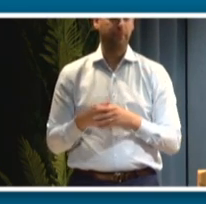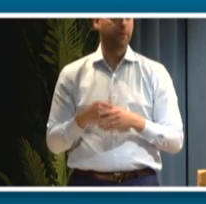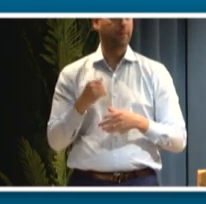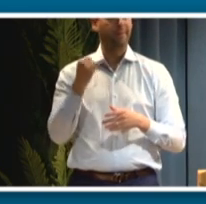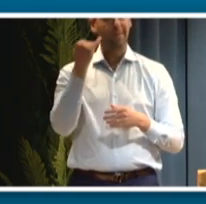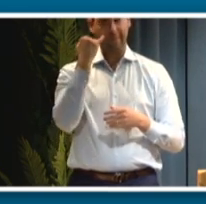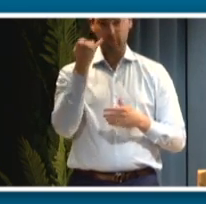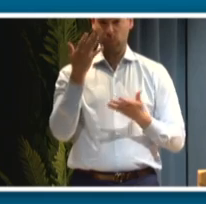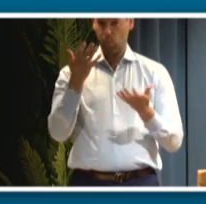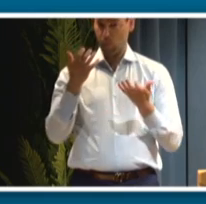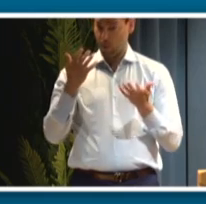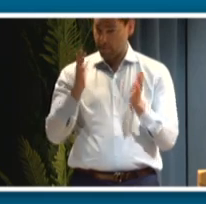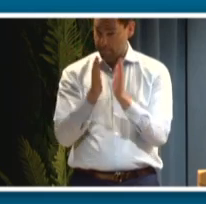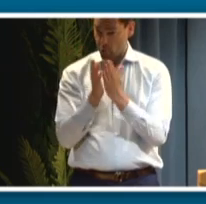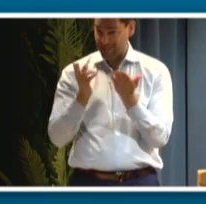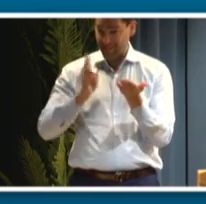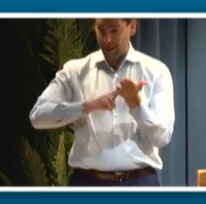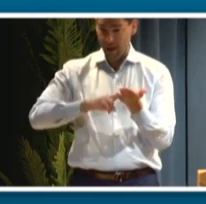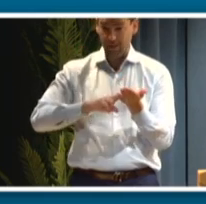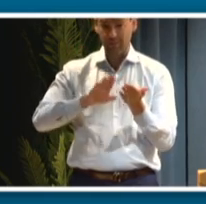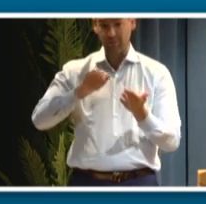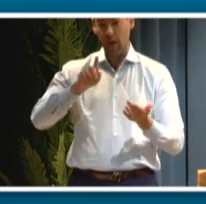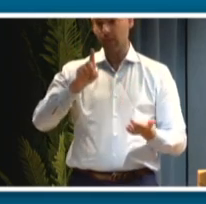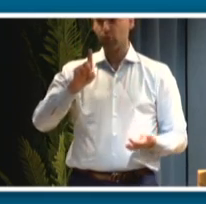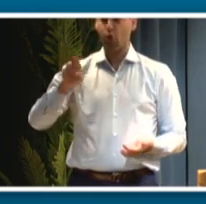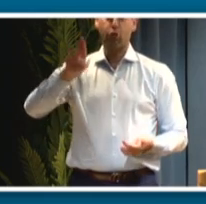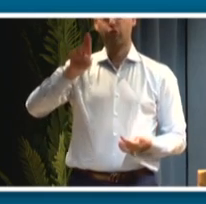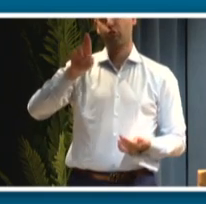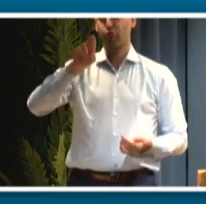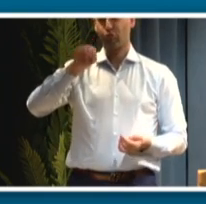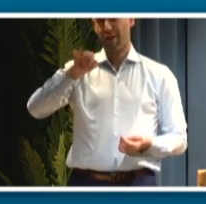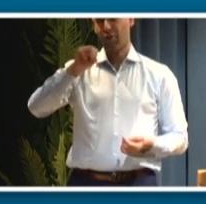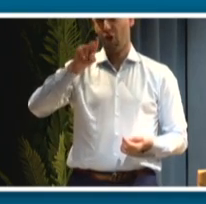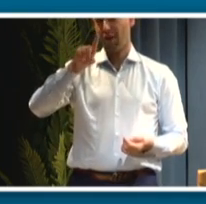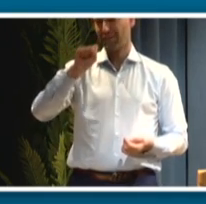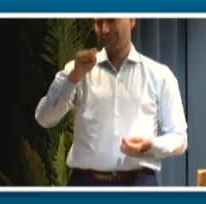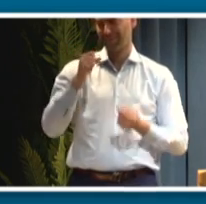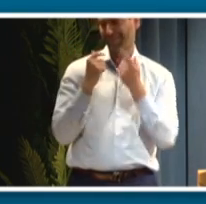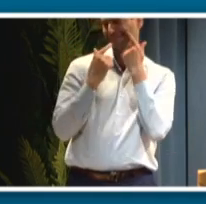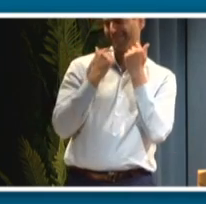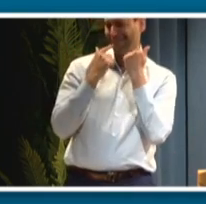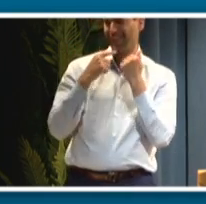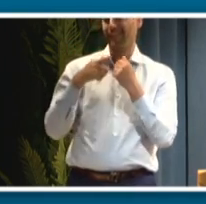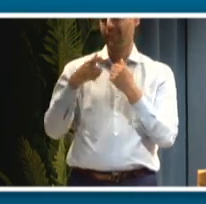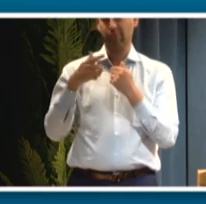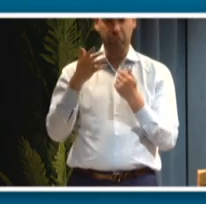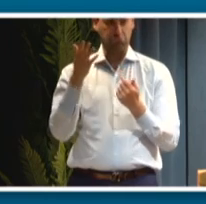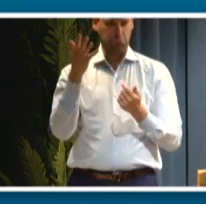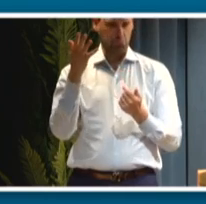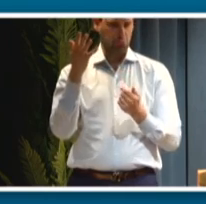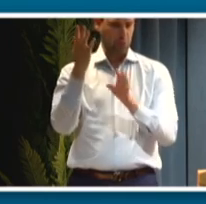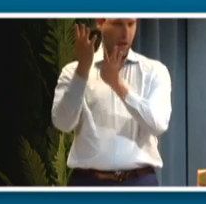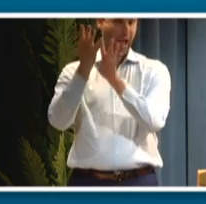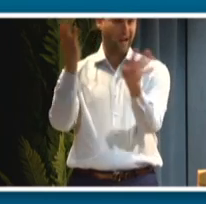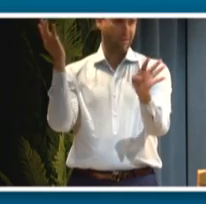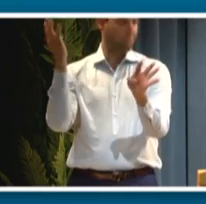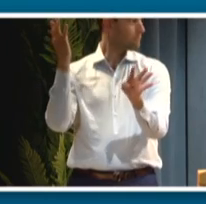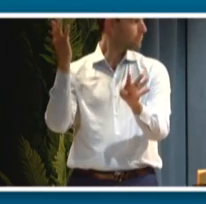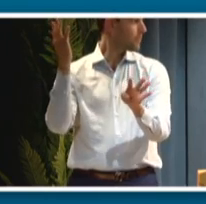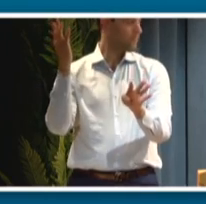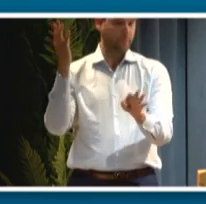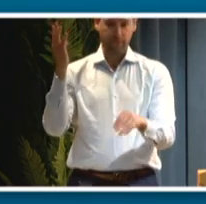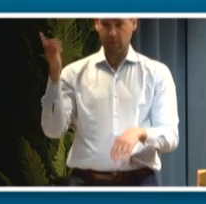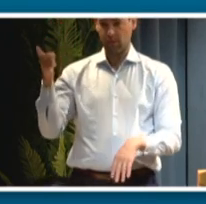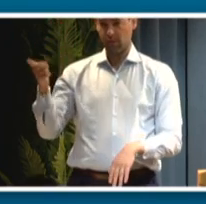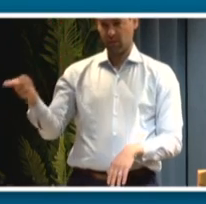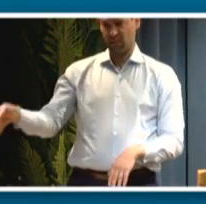a book signed by Dr. Reynolds, we ask that you please go ahead and line up on the side here